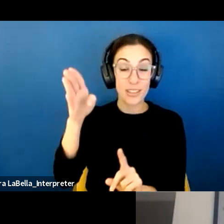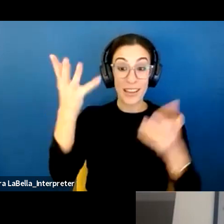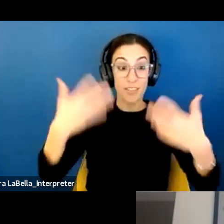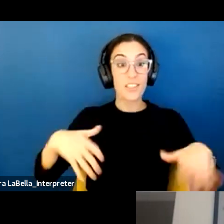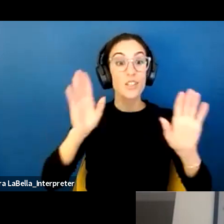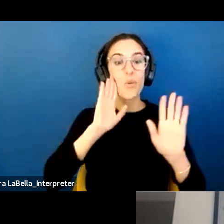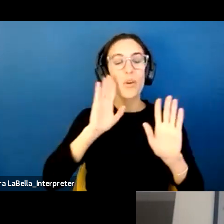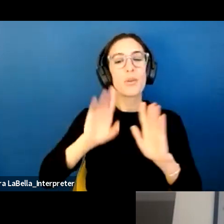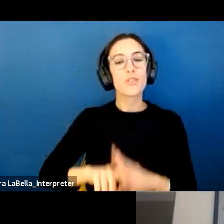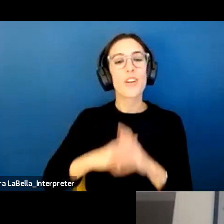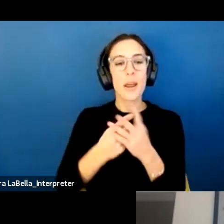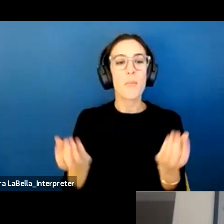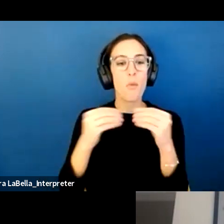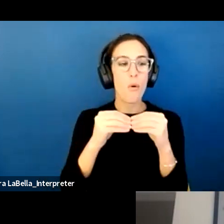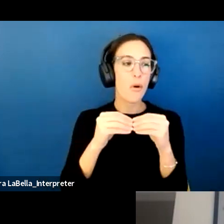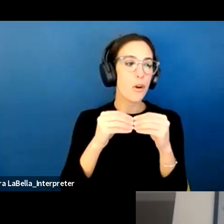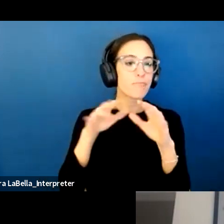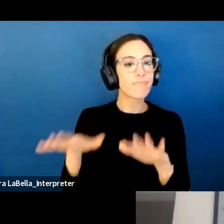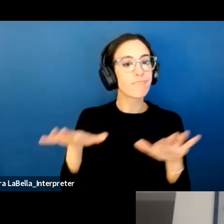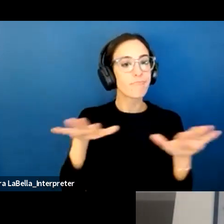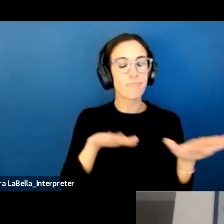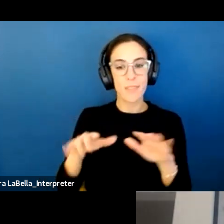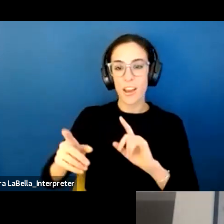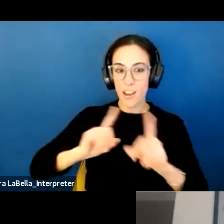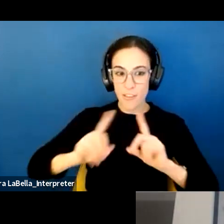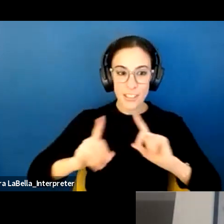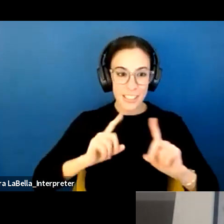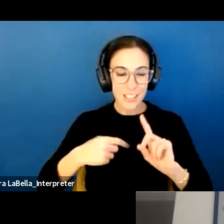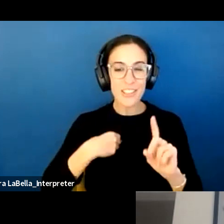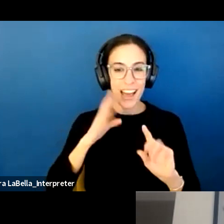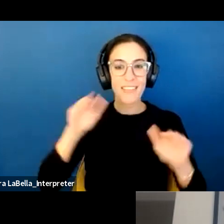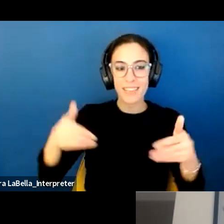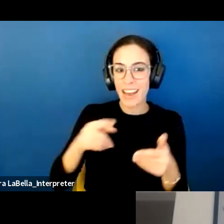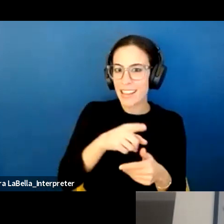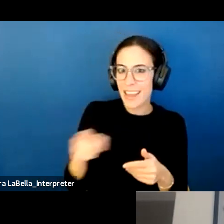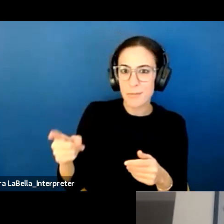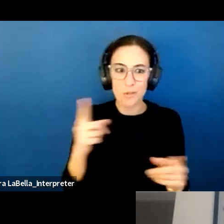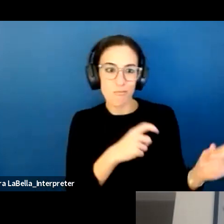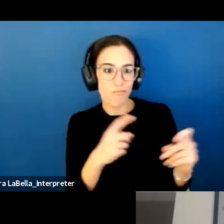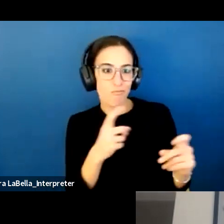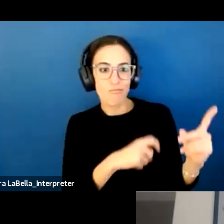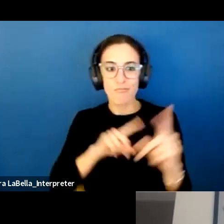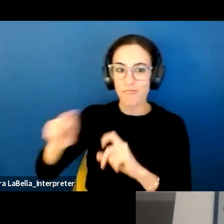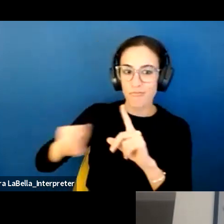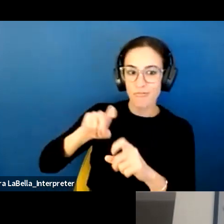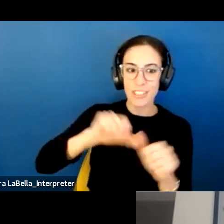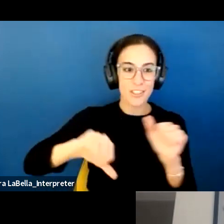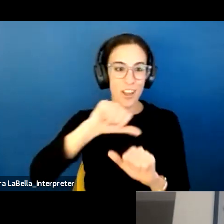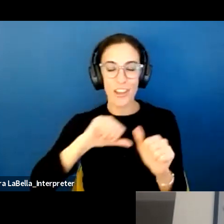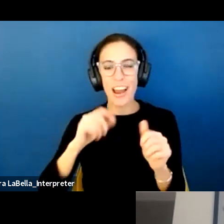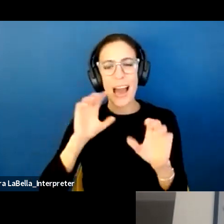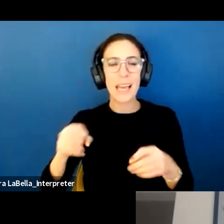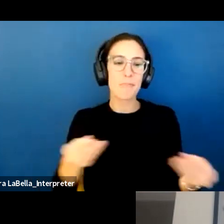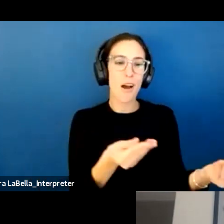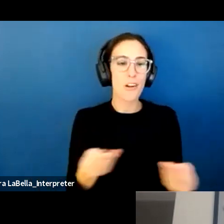of a more casual conversation. I've invited them to be asking questions of each other. I can moderate it a bit, but I